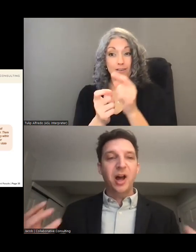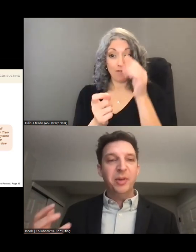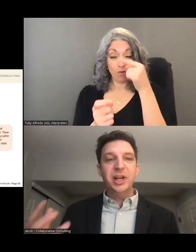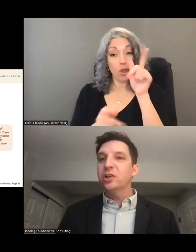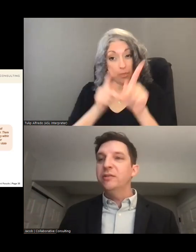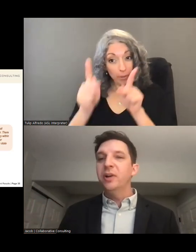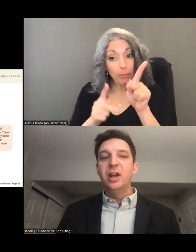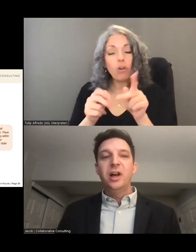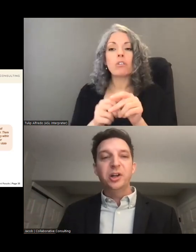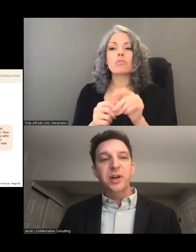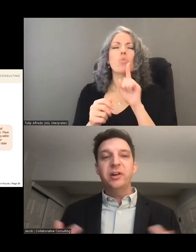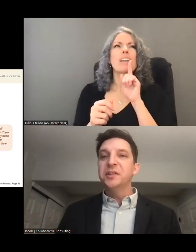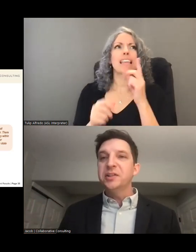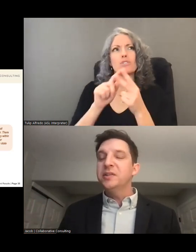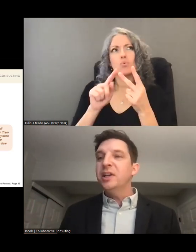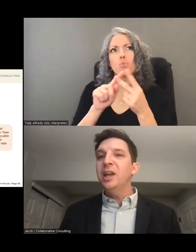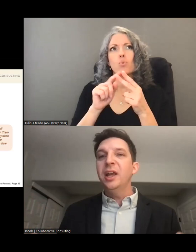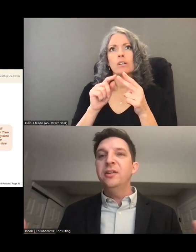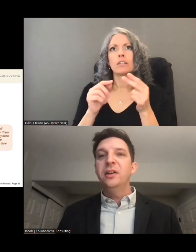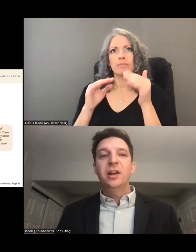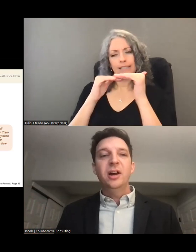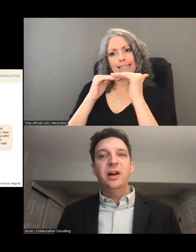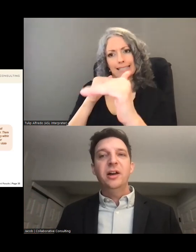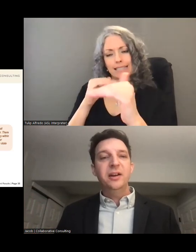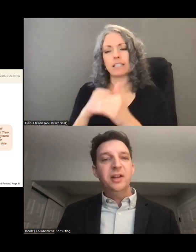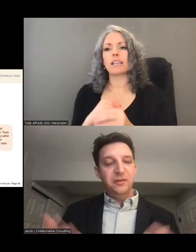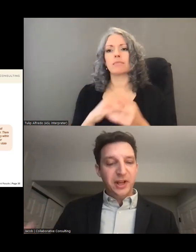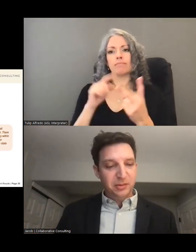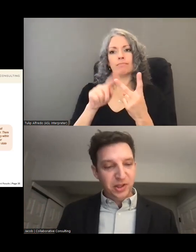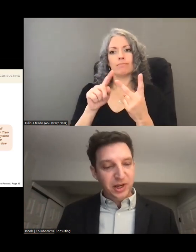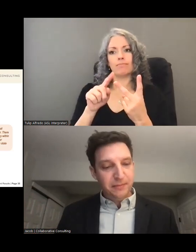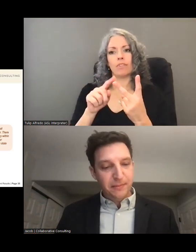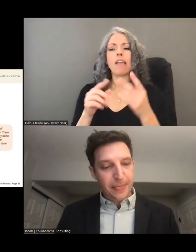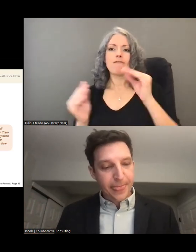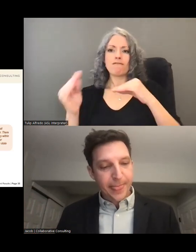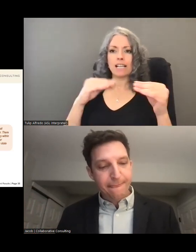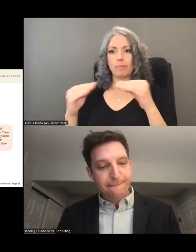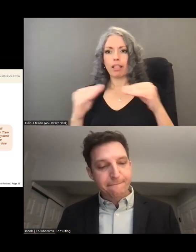kind of a combination of a greater consistency and flexibility.